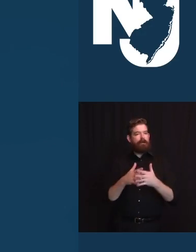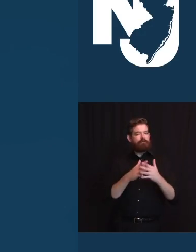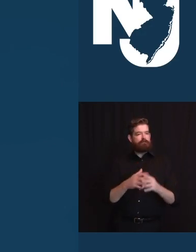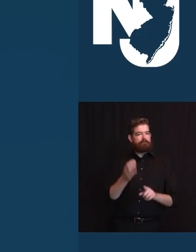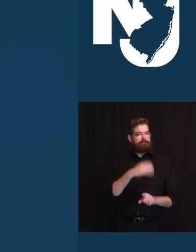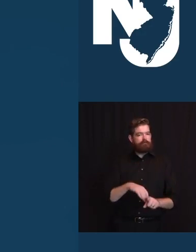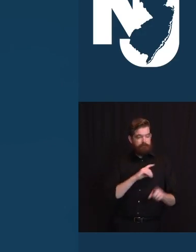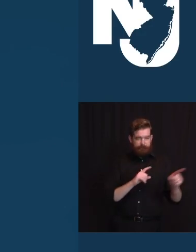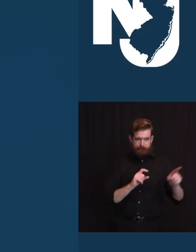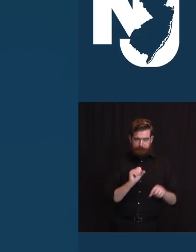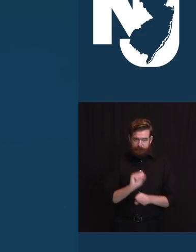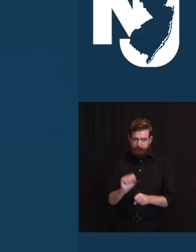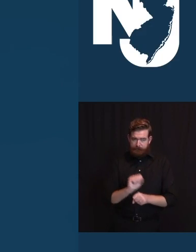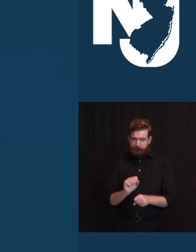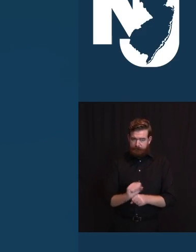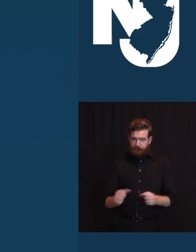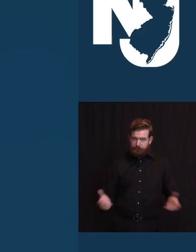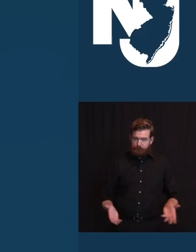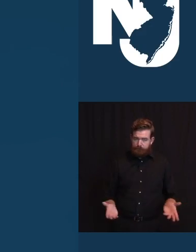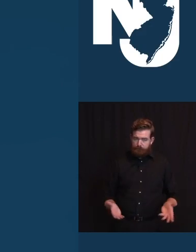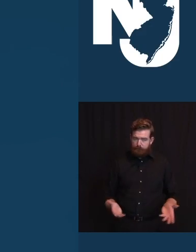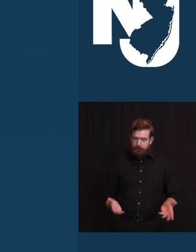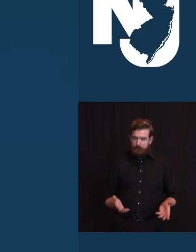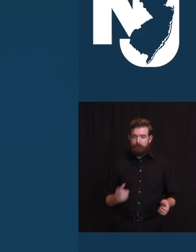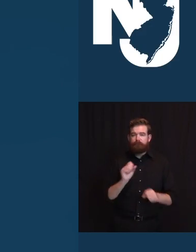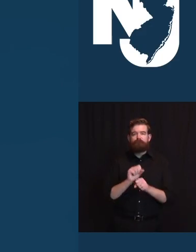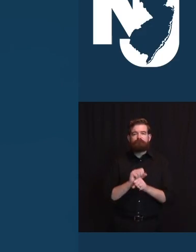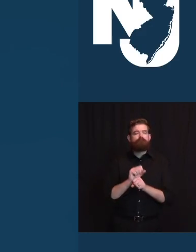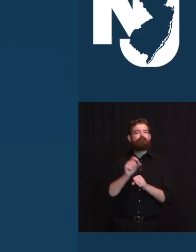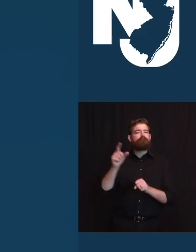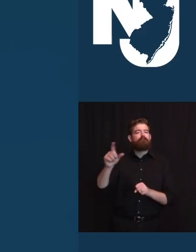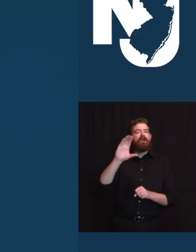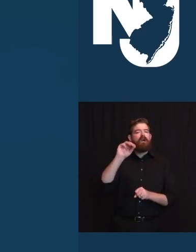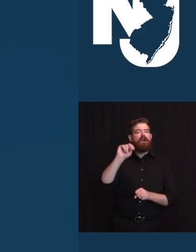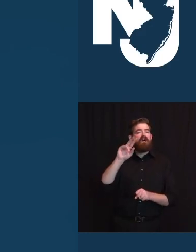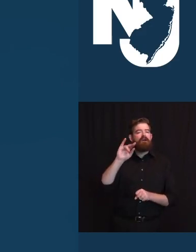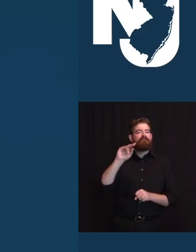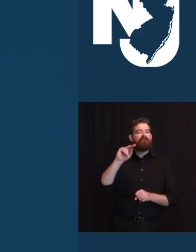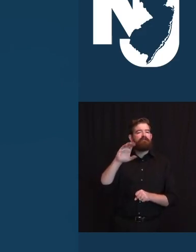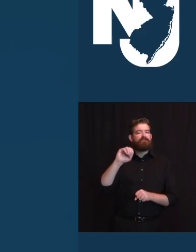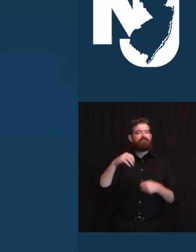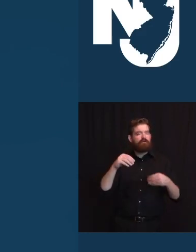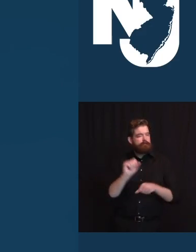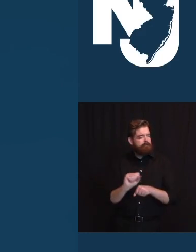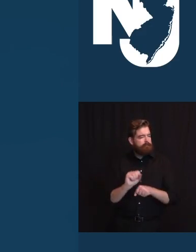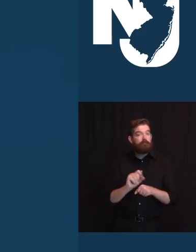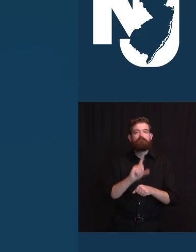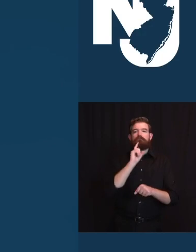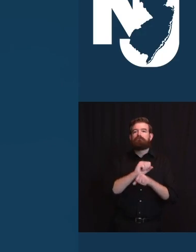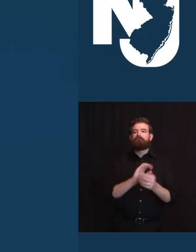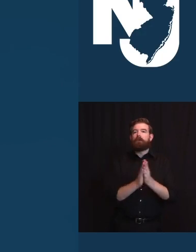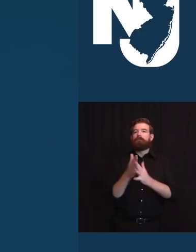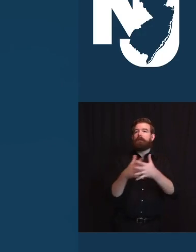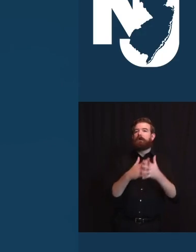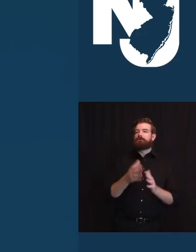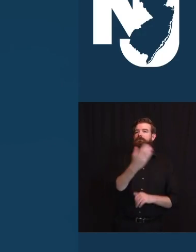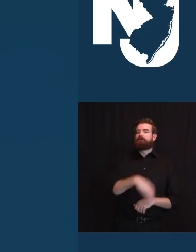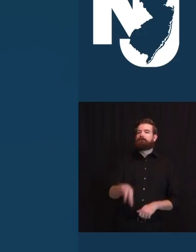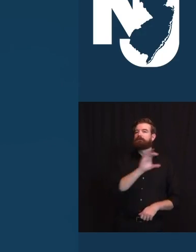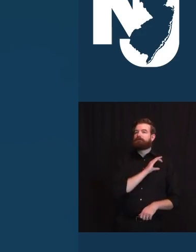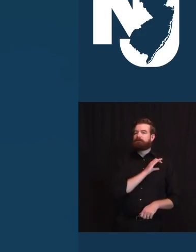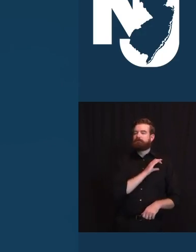his citizenship. Those experiences drove him to make helping other immigrants his life calling. He helped